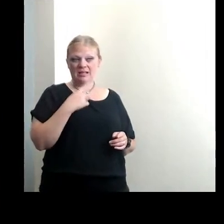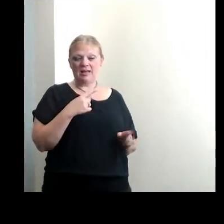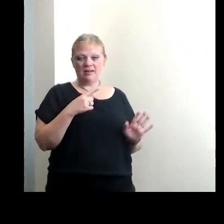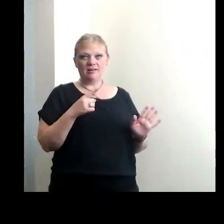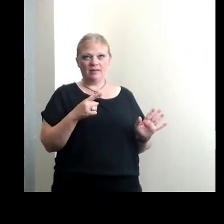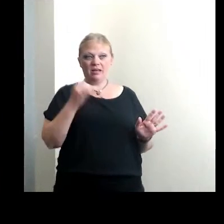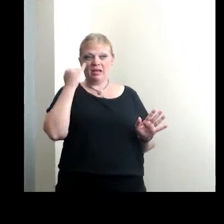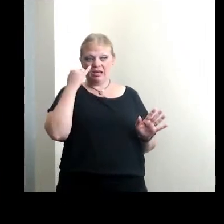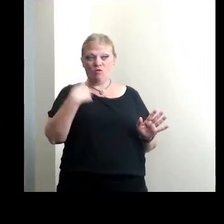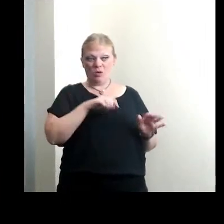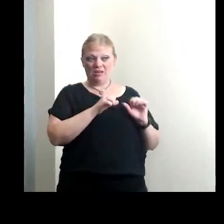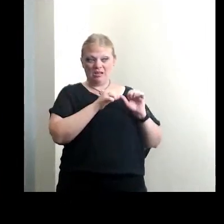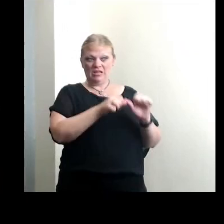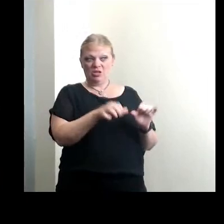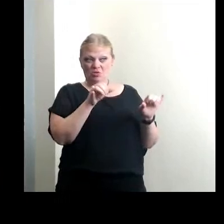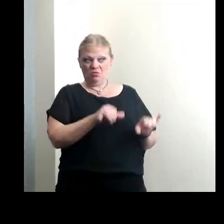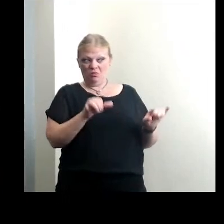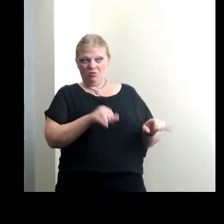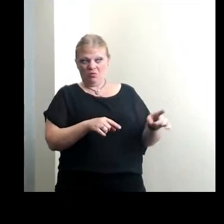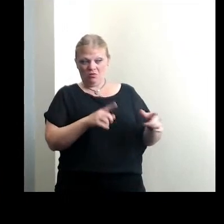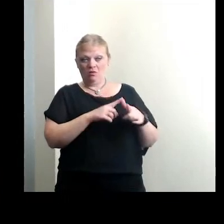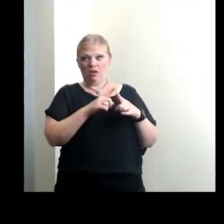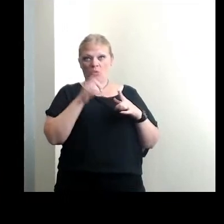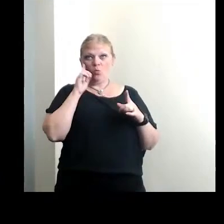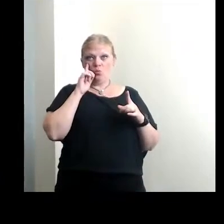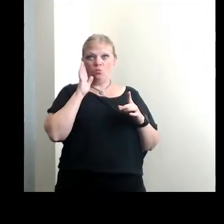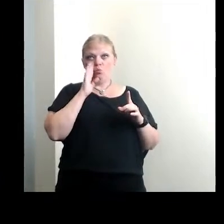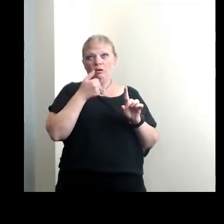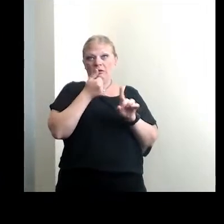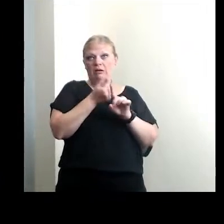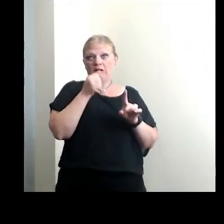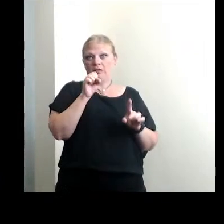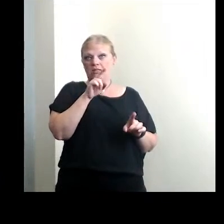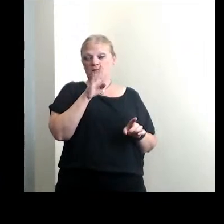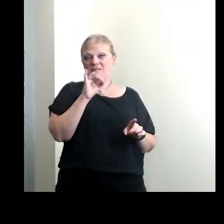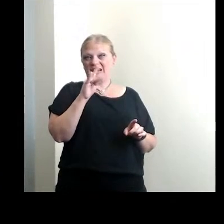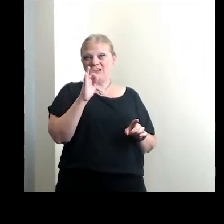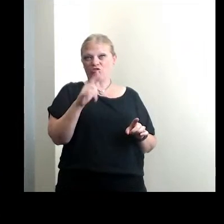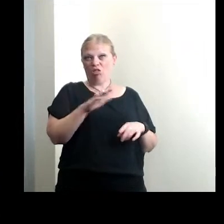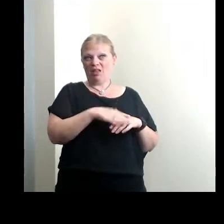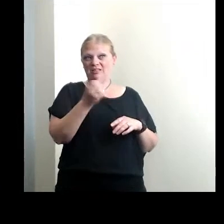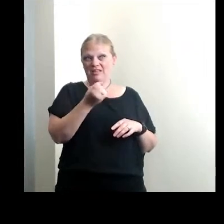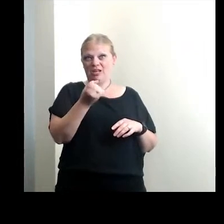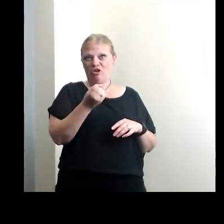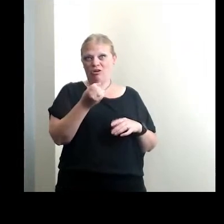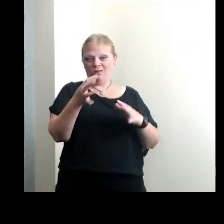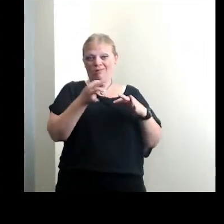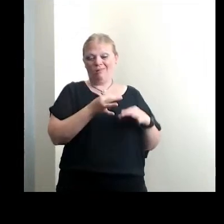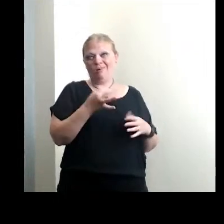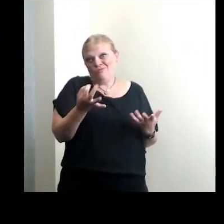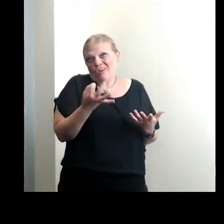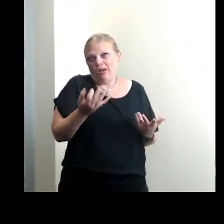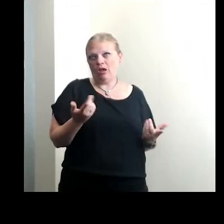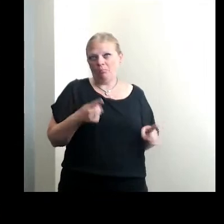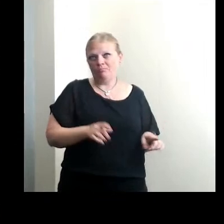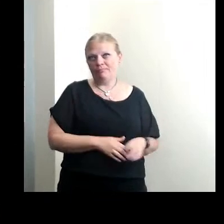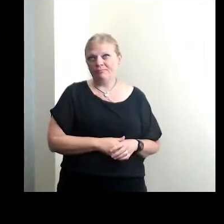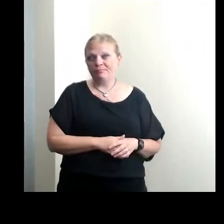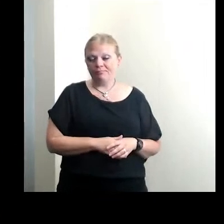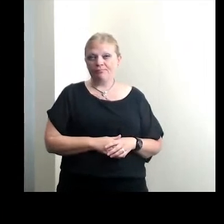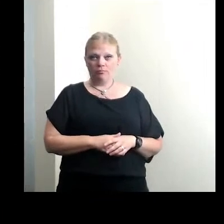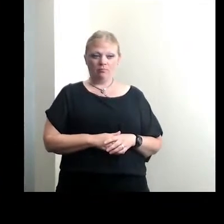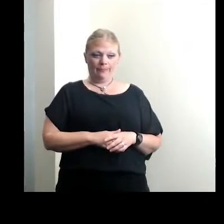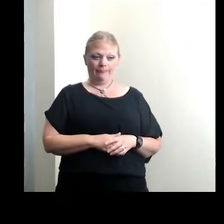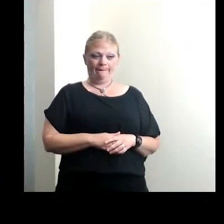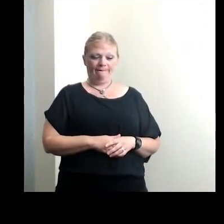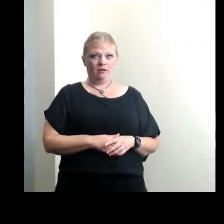on the trend line we were seeing, we'd hit the substantial risk category on Saturday, and we ended up hitting it on Friday. But